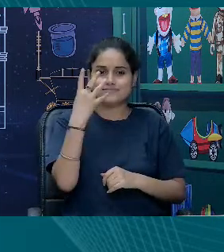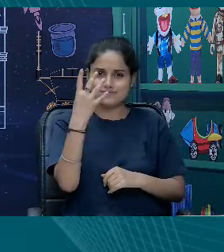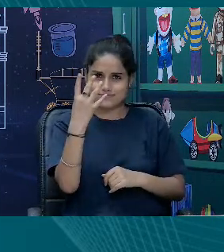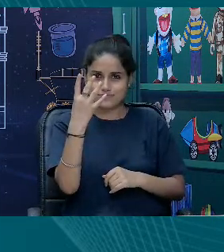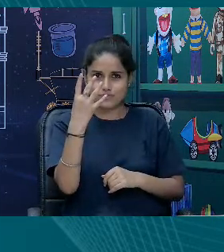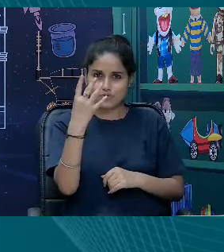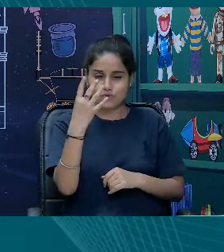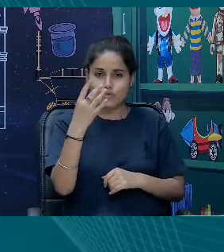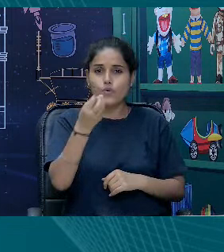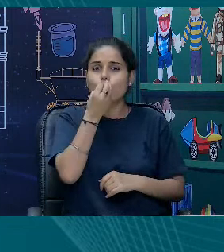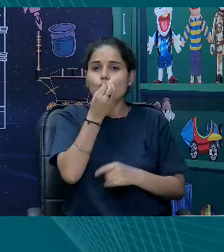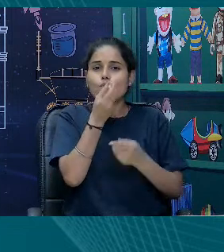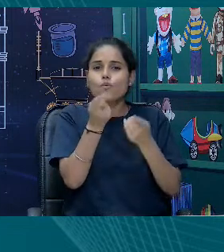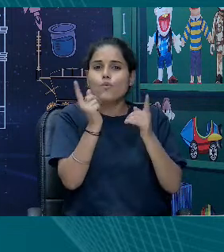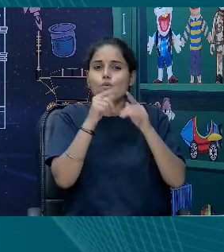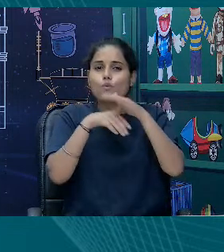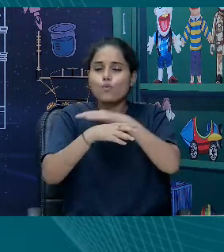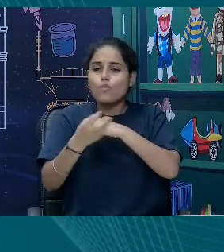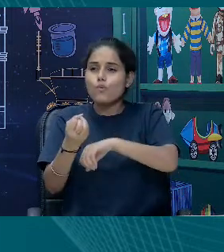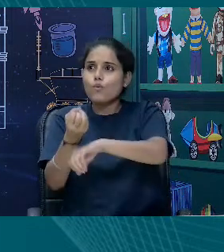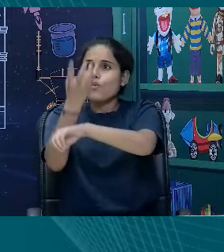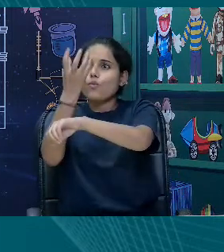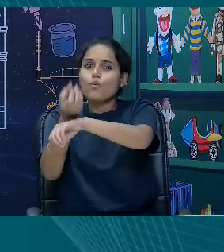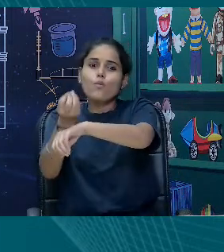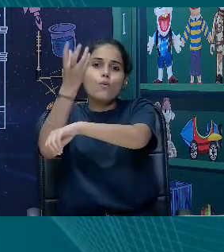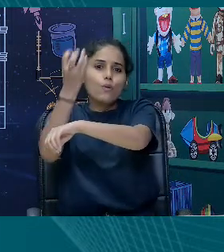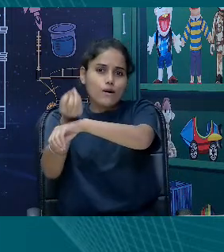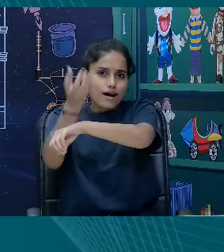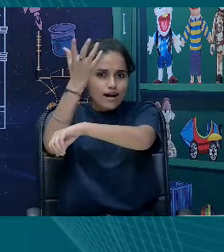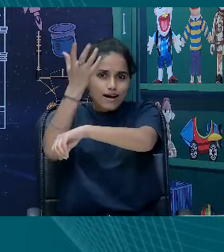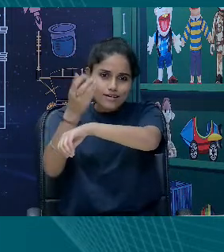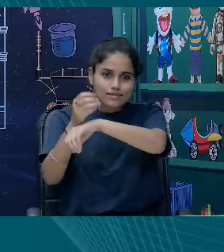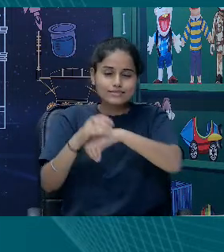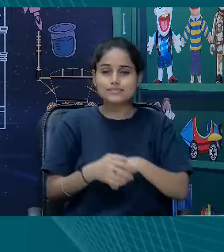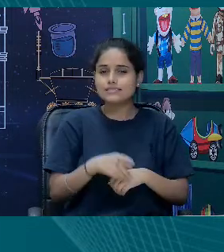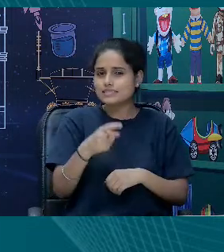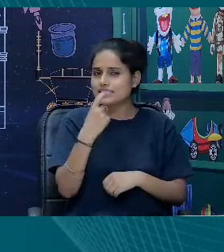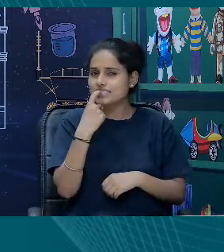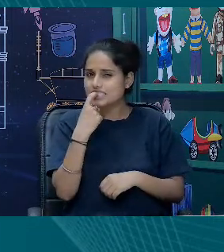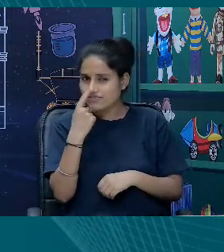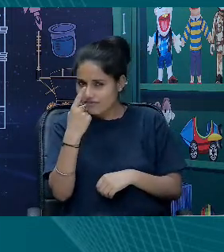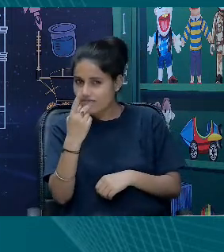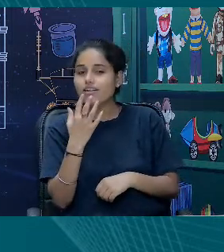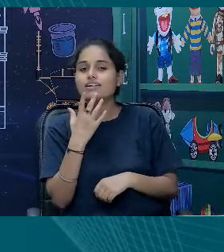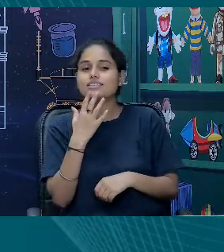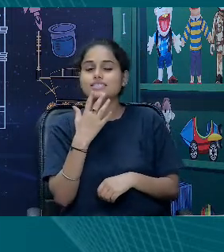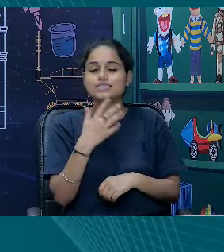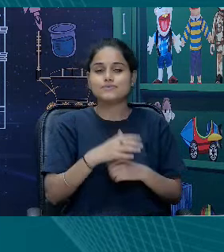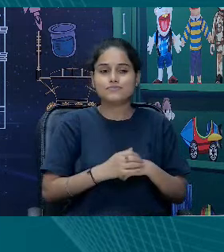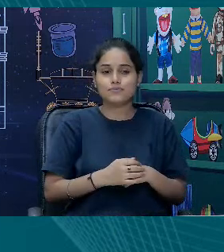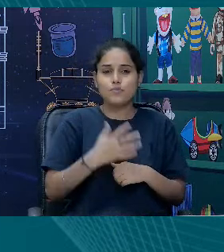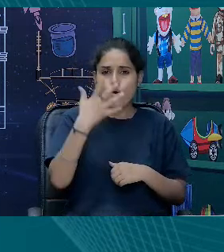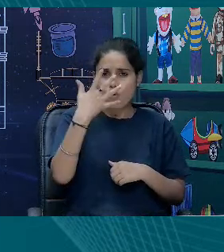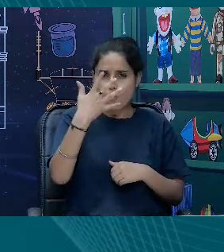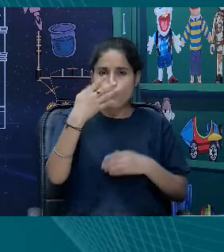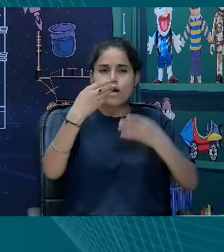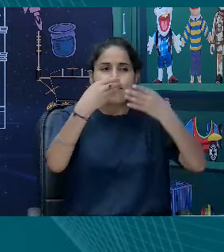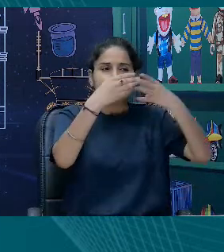little chimneys painted white, five little